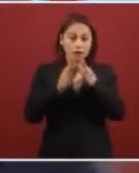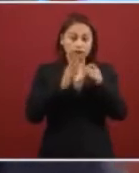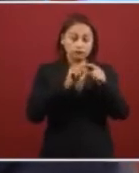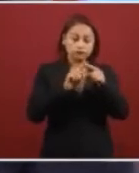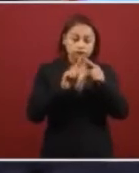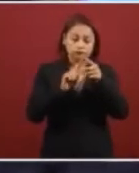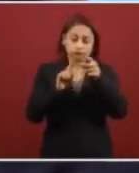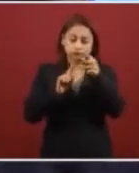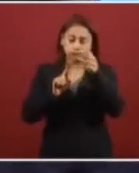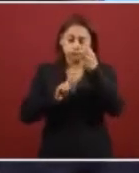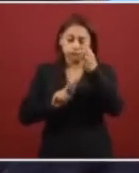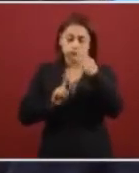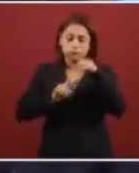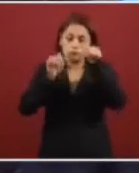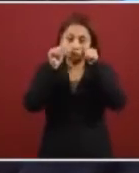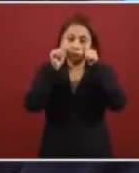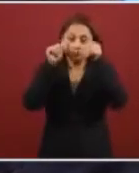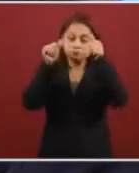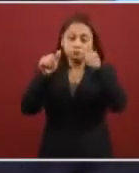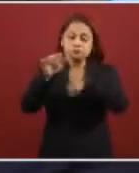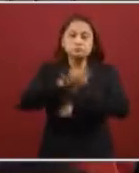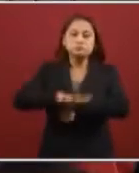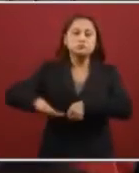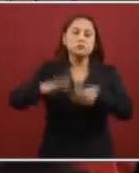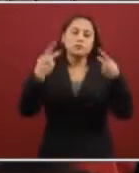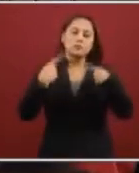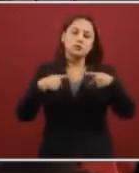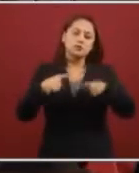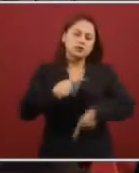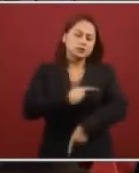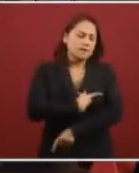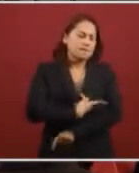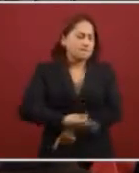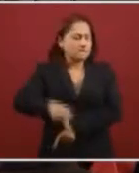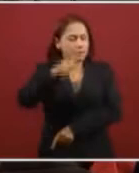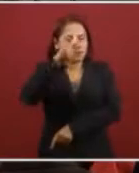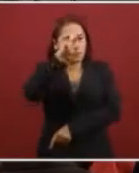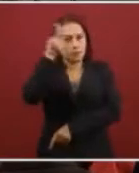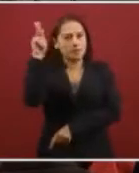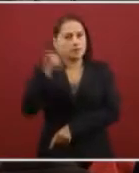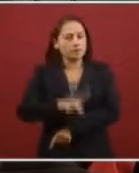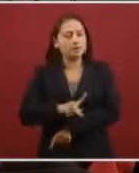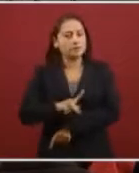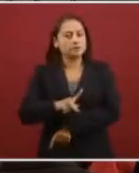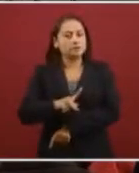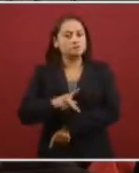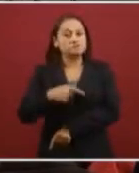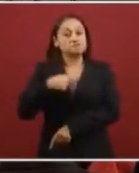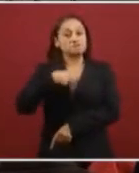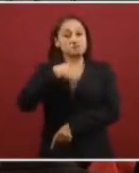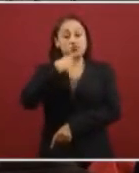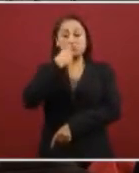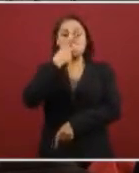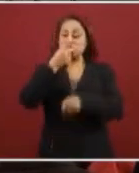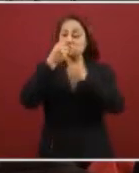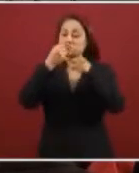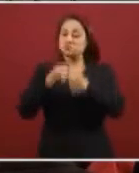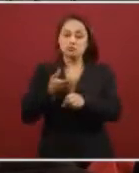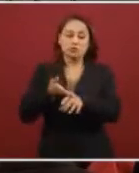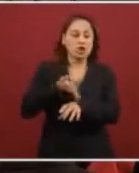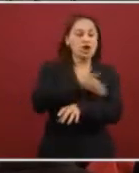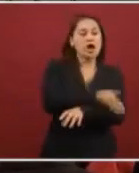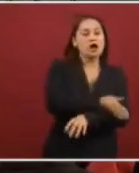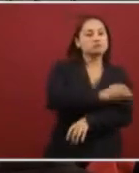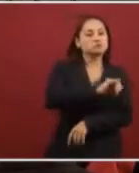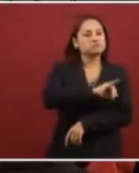México. Le diría como nunca. And like never before,